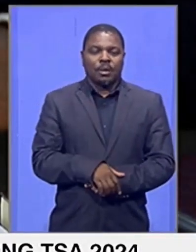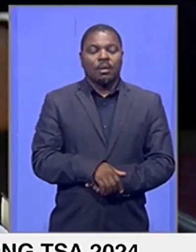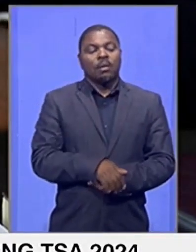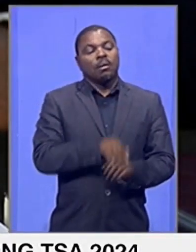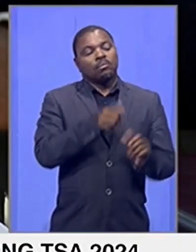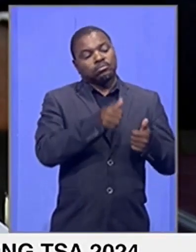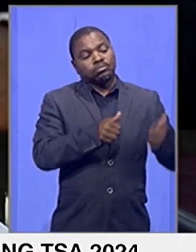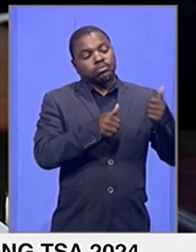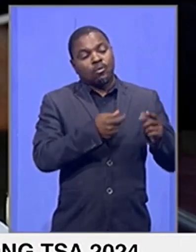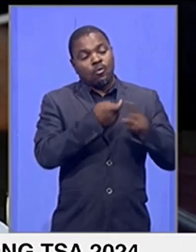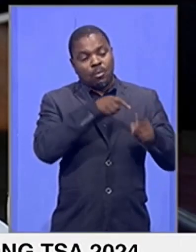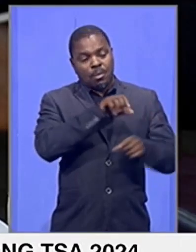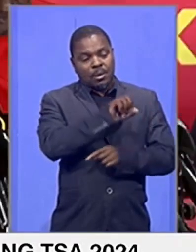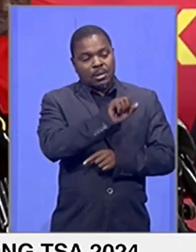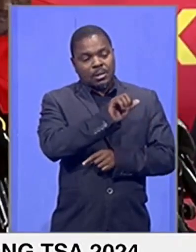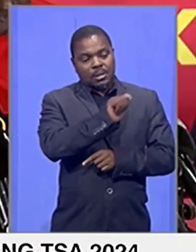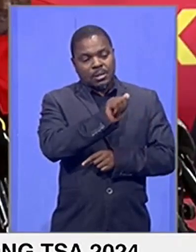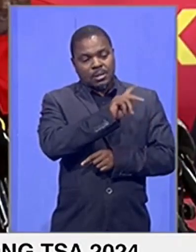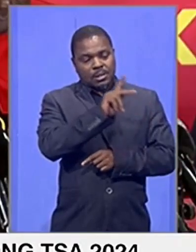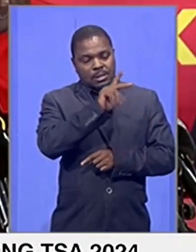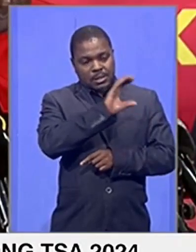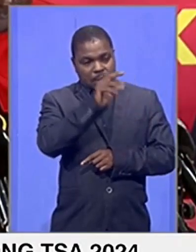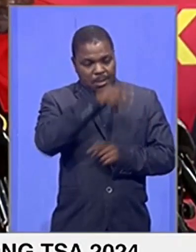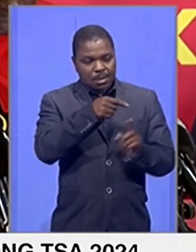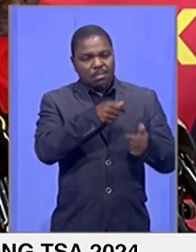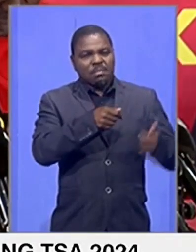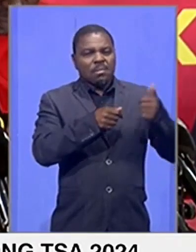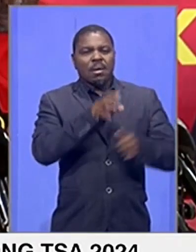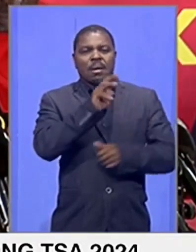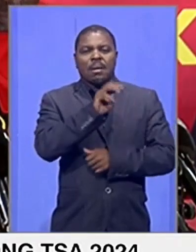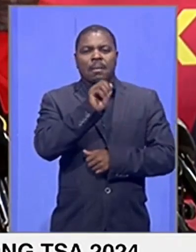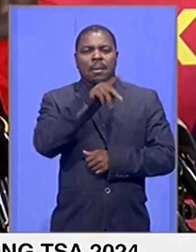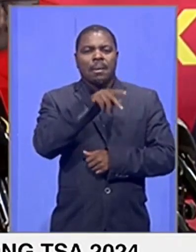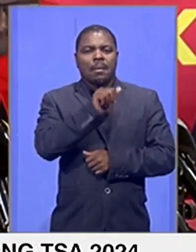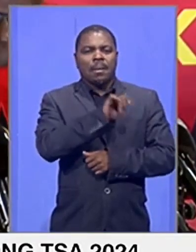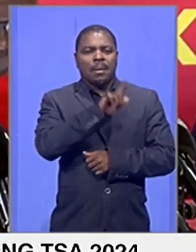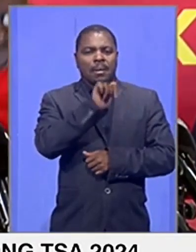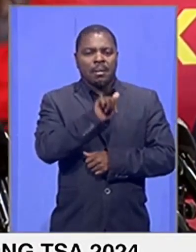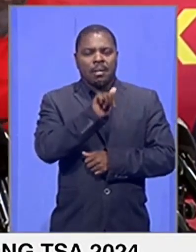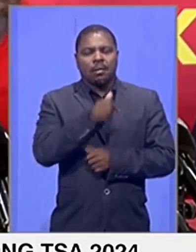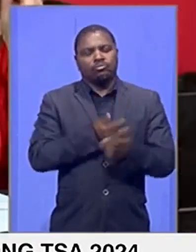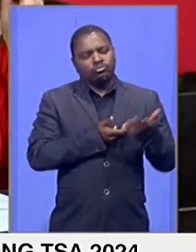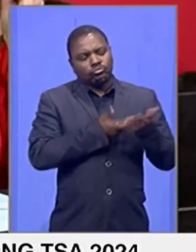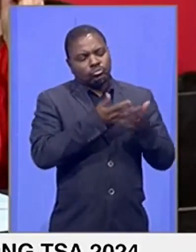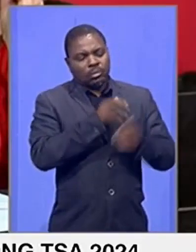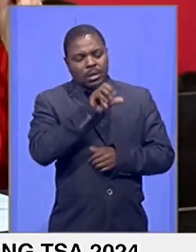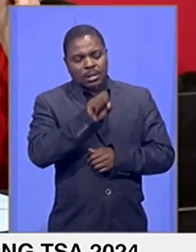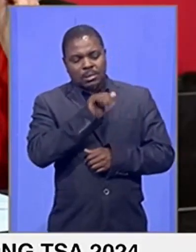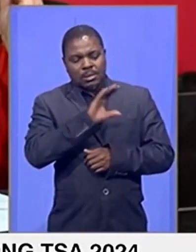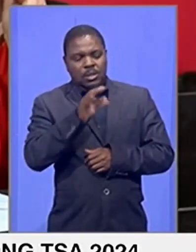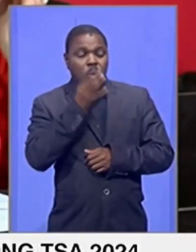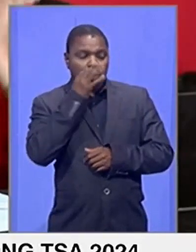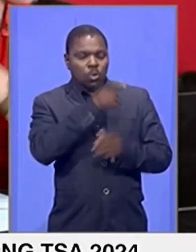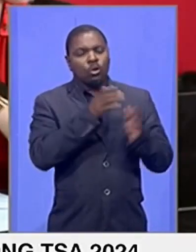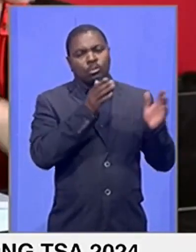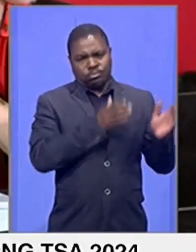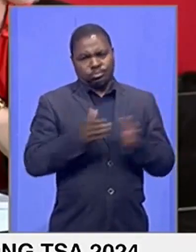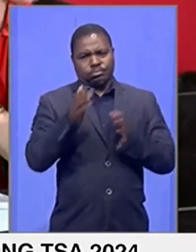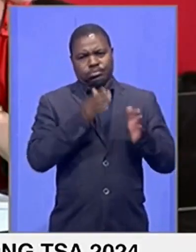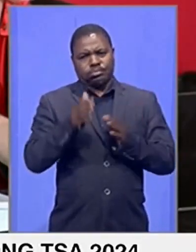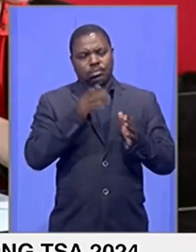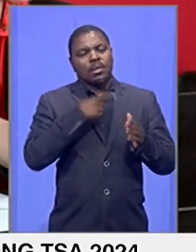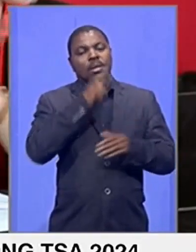la ditaba, mongodi e moholo wa SACP Solima Paila o hlalositse merero ya bona boitikisetsong ba dikgetho